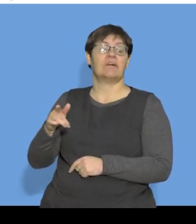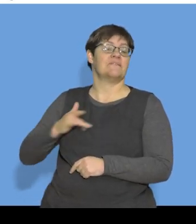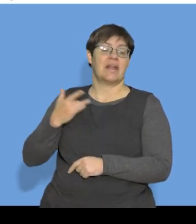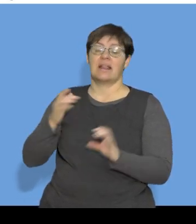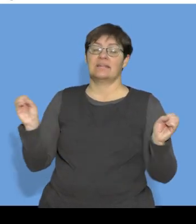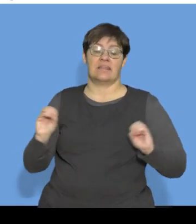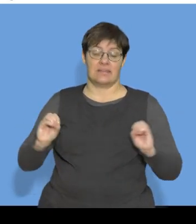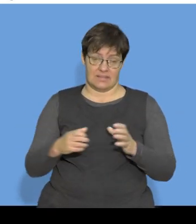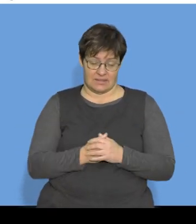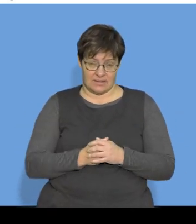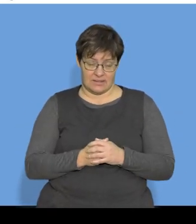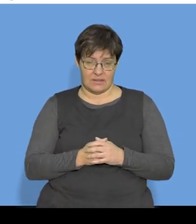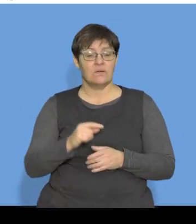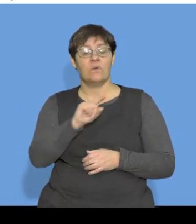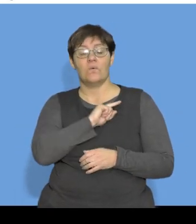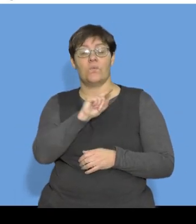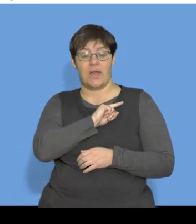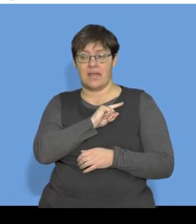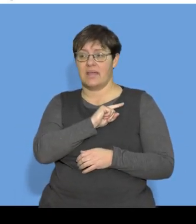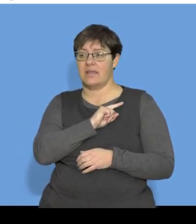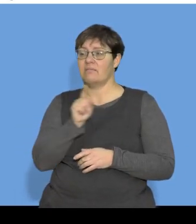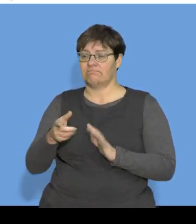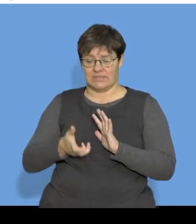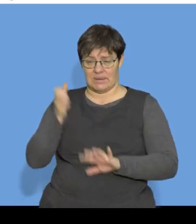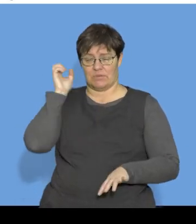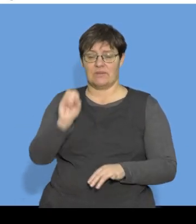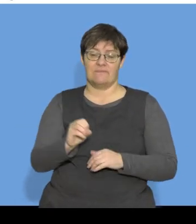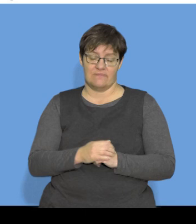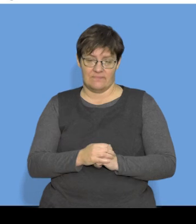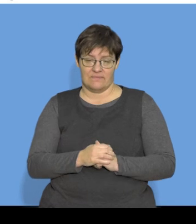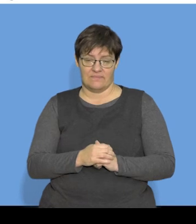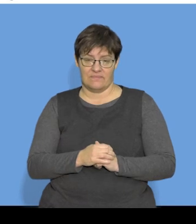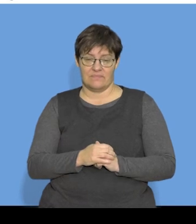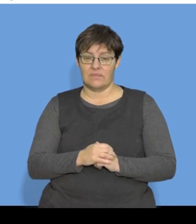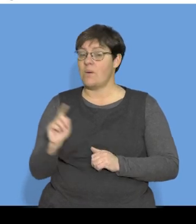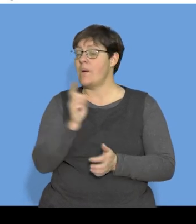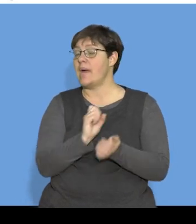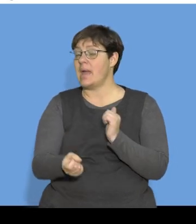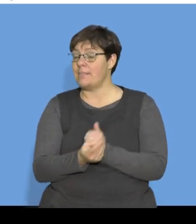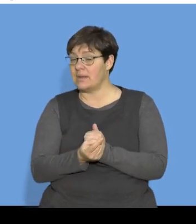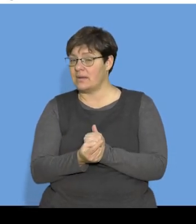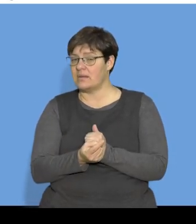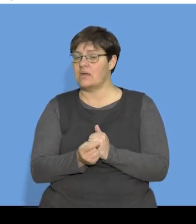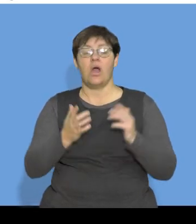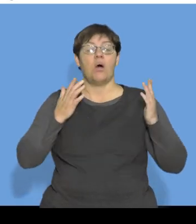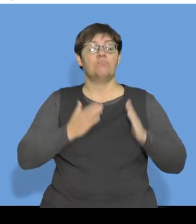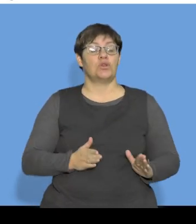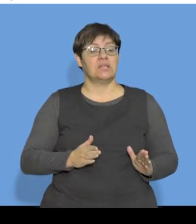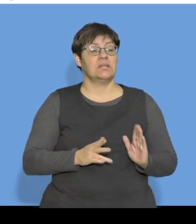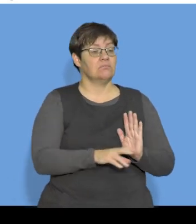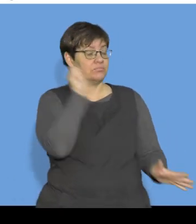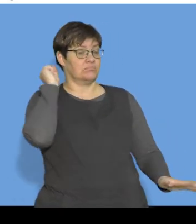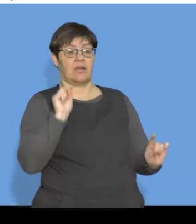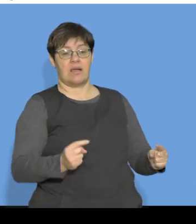not be felt. Why? Because this part is damaged. Then what will happen? The body would not